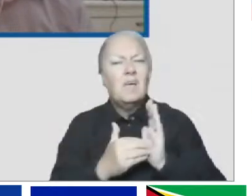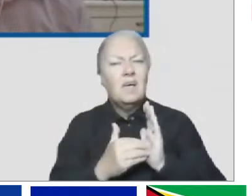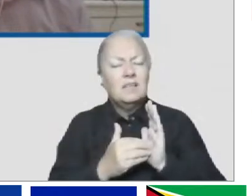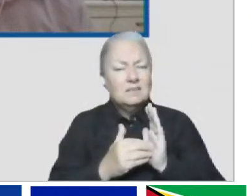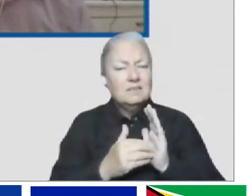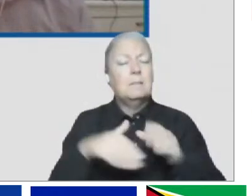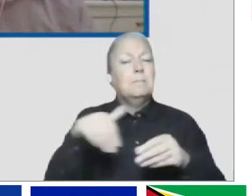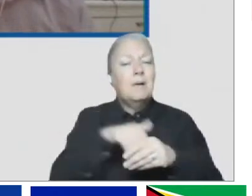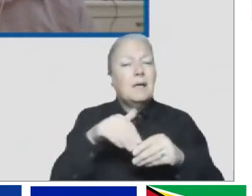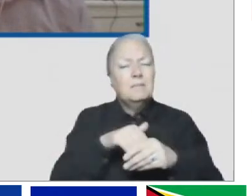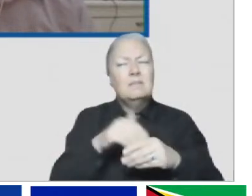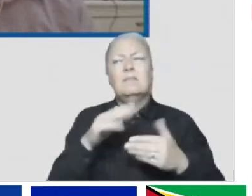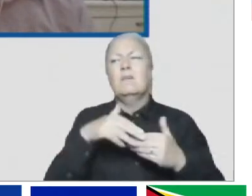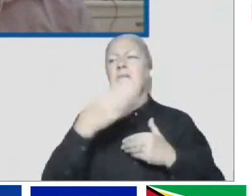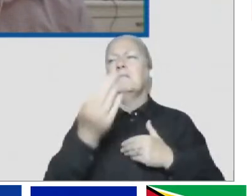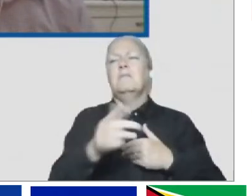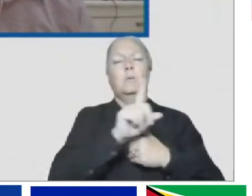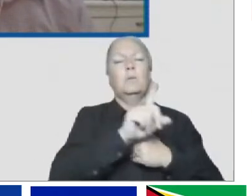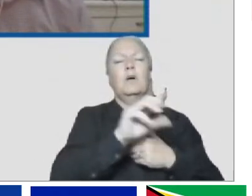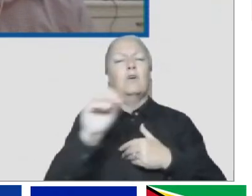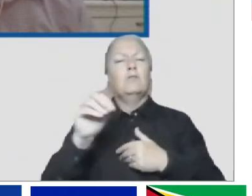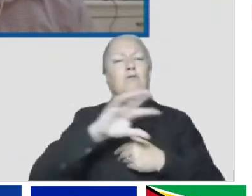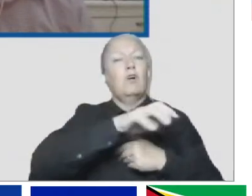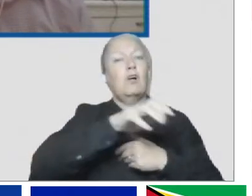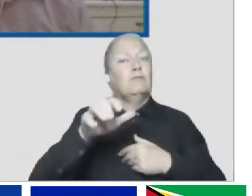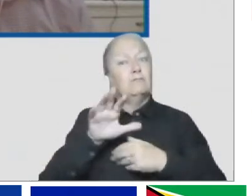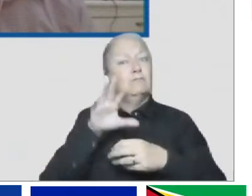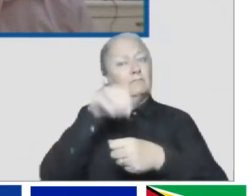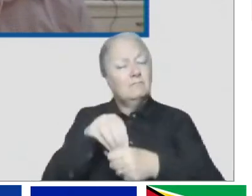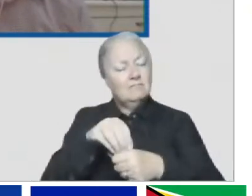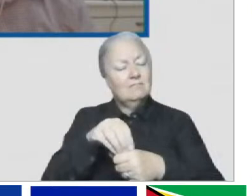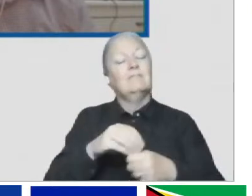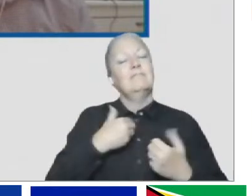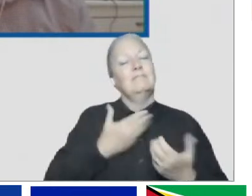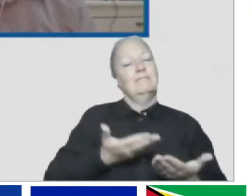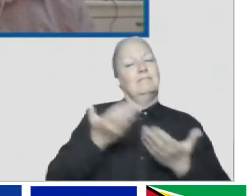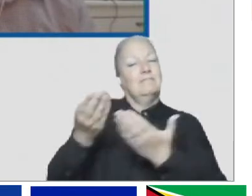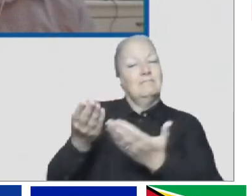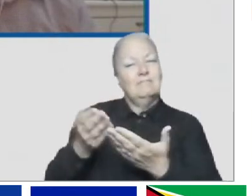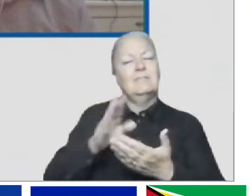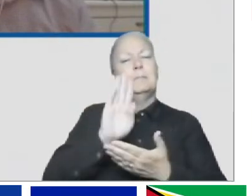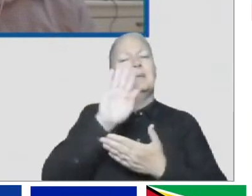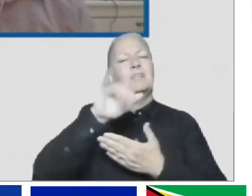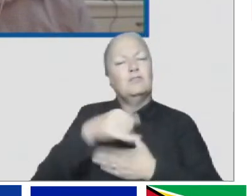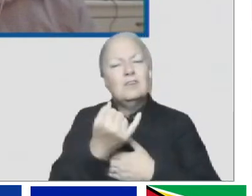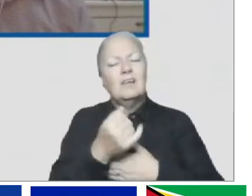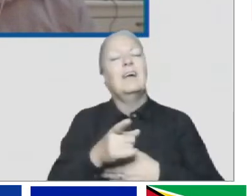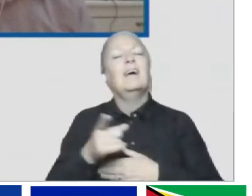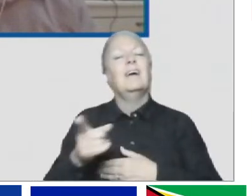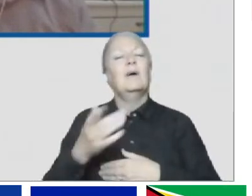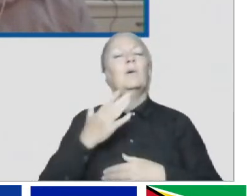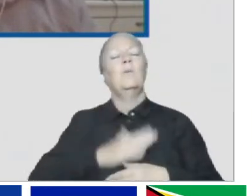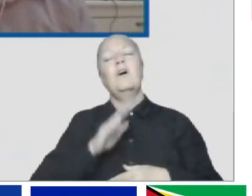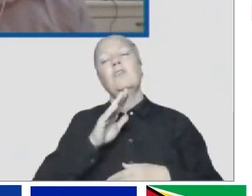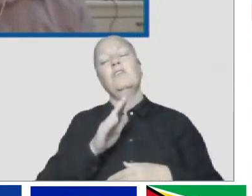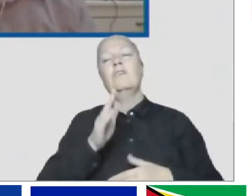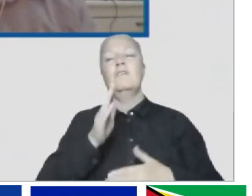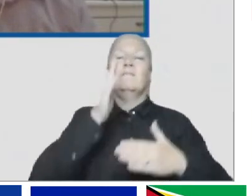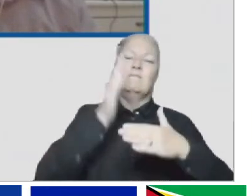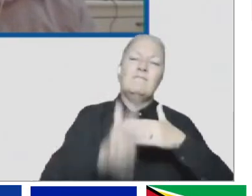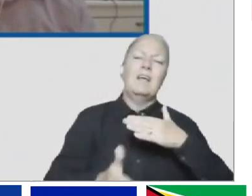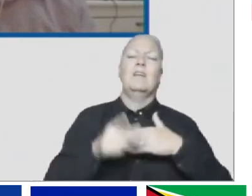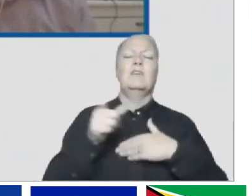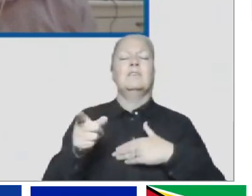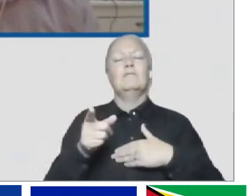And so I will give the word to Vijay to give us some final comments, and in his 4 minute space, and I will have